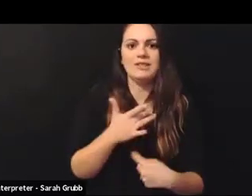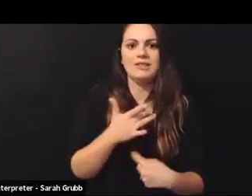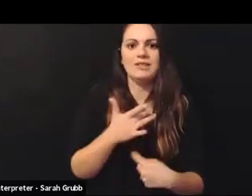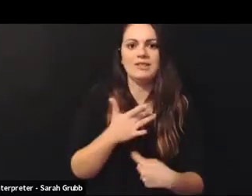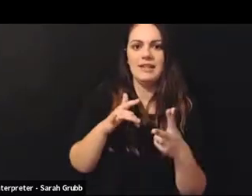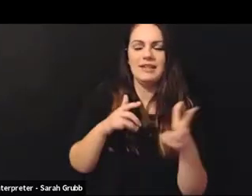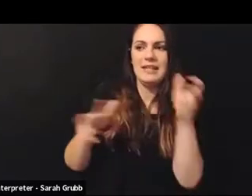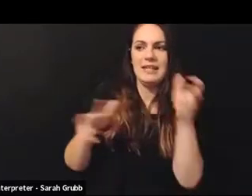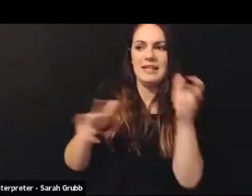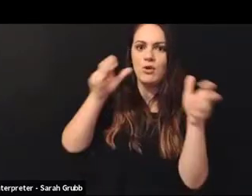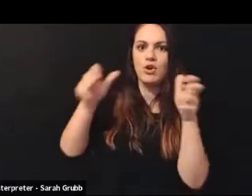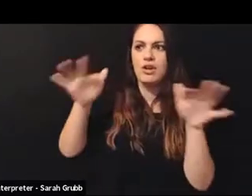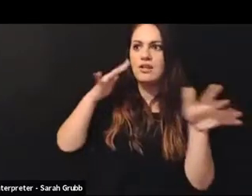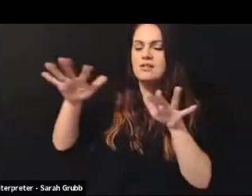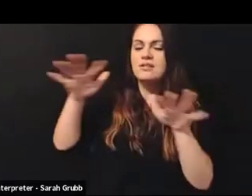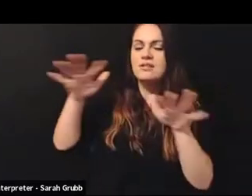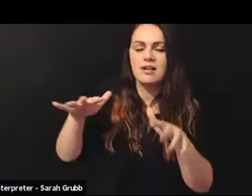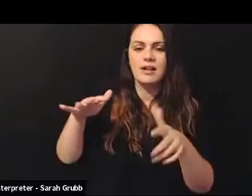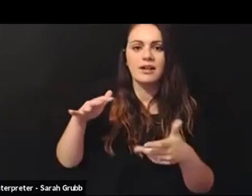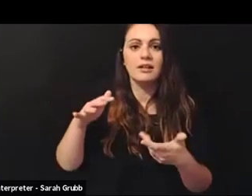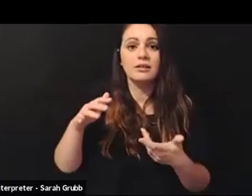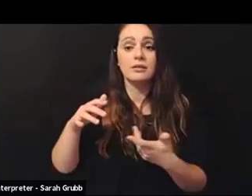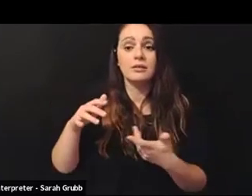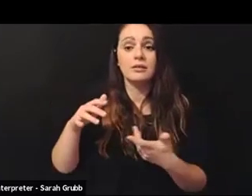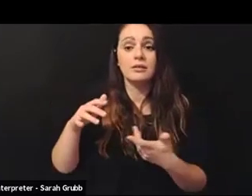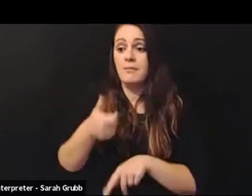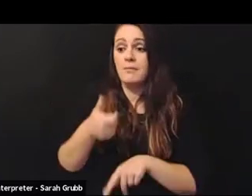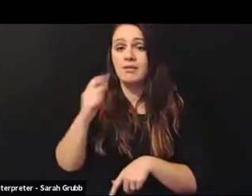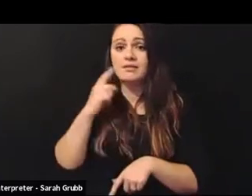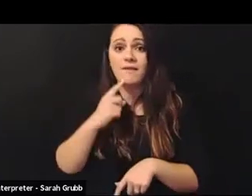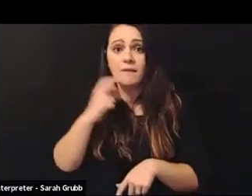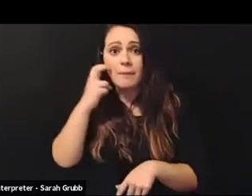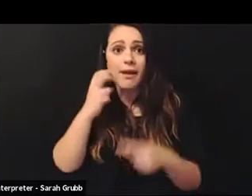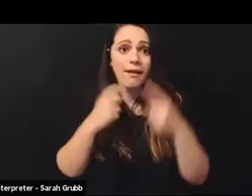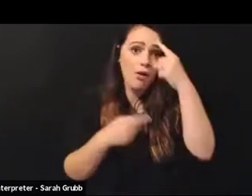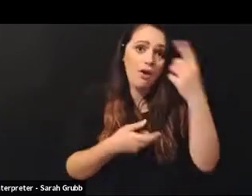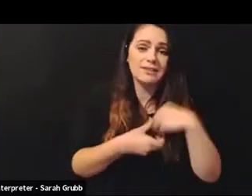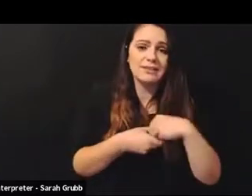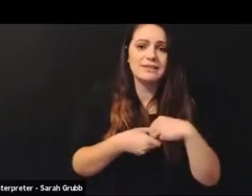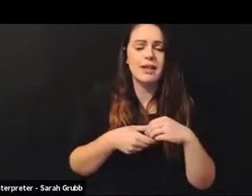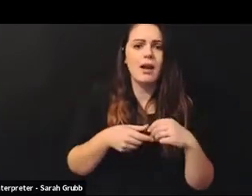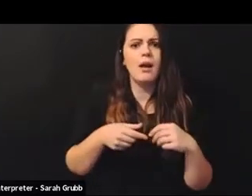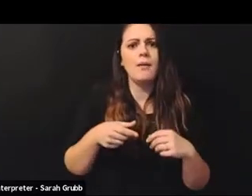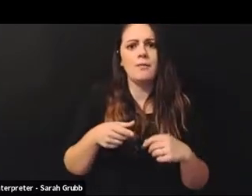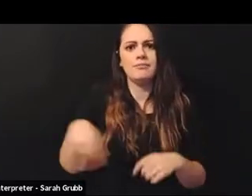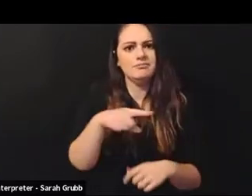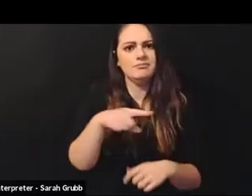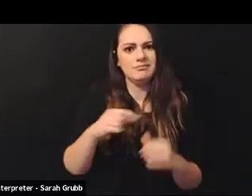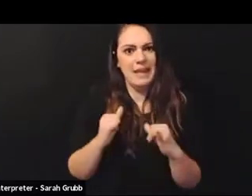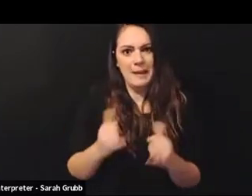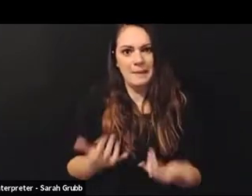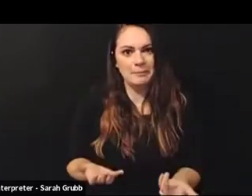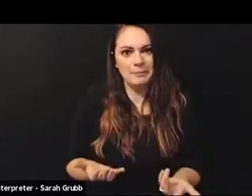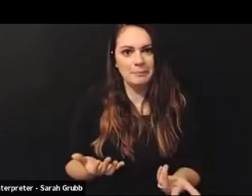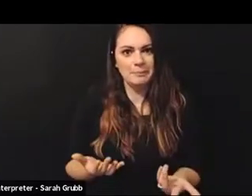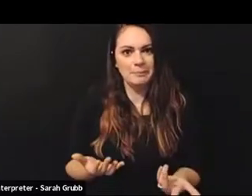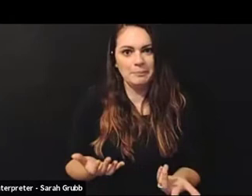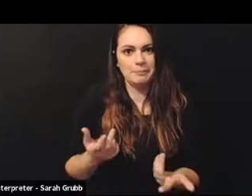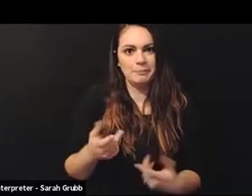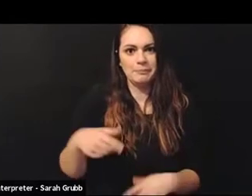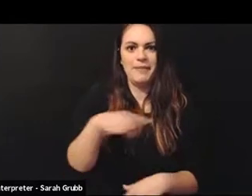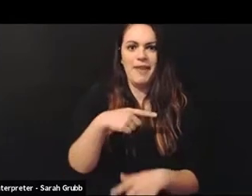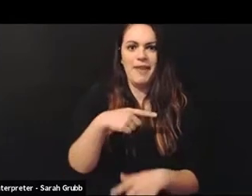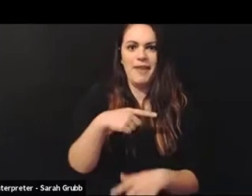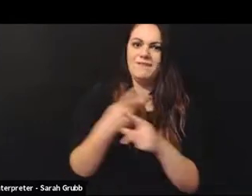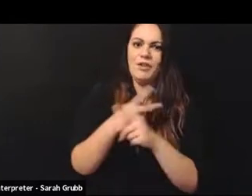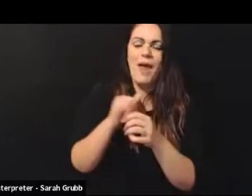and individuals who are deafblind have figured out ways to do this too. They just do it in ways that are, to us, kind of more